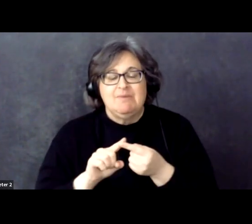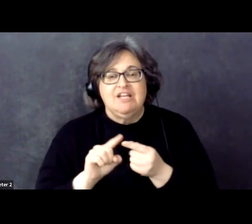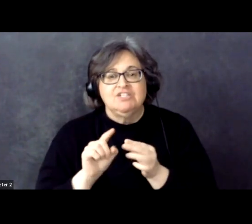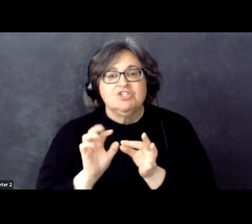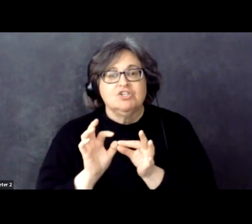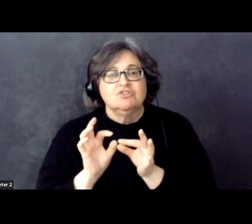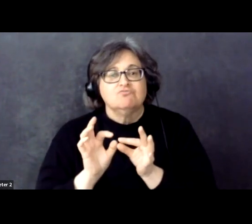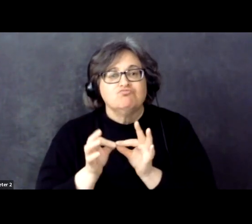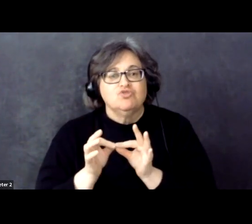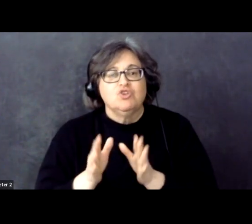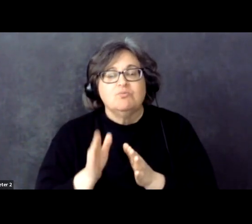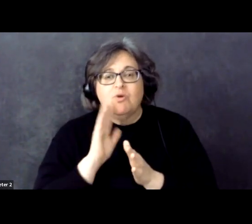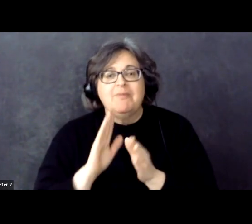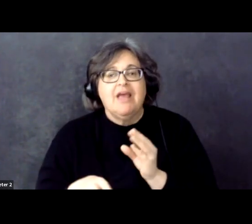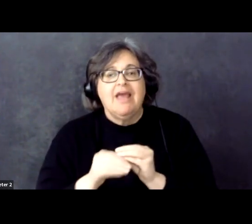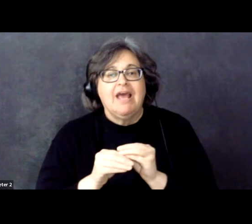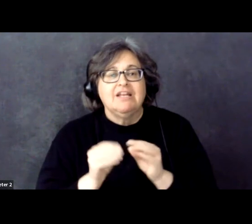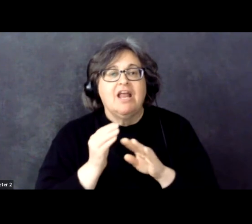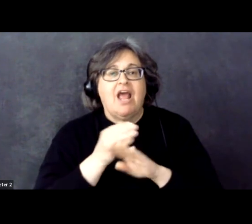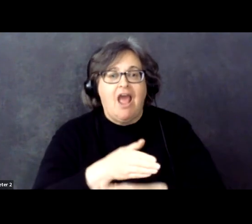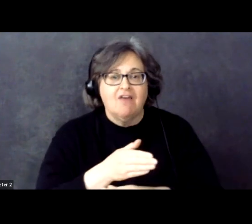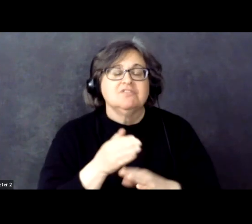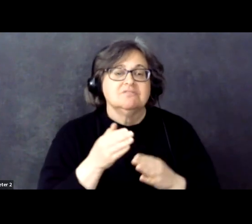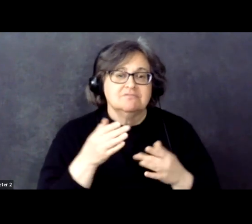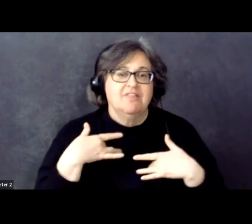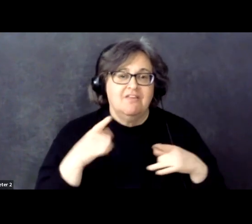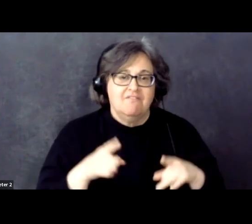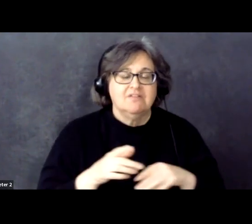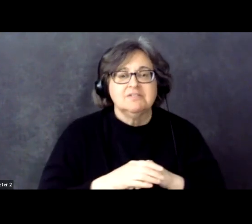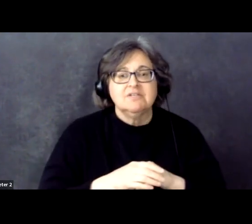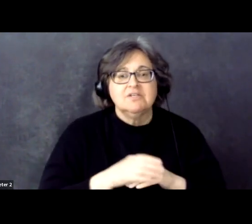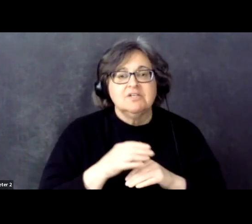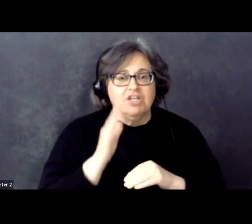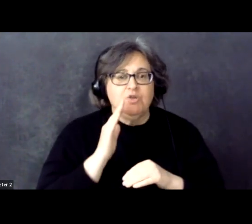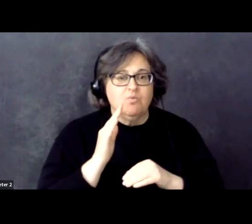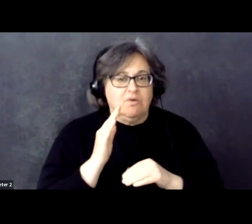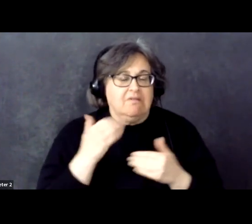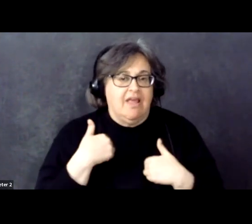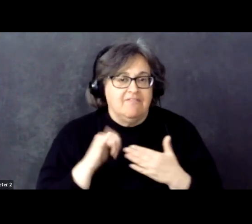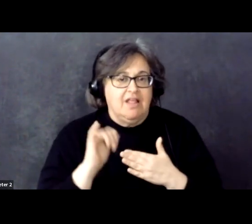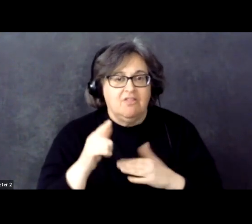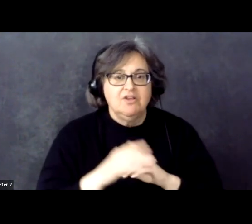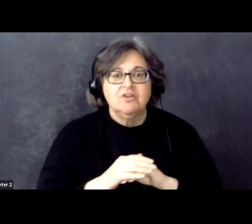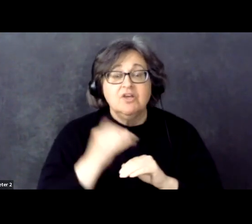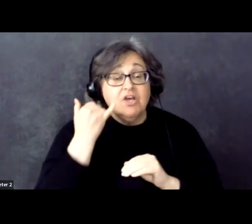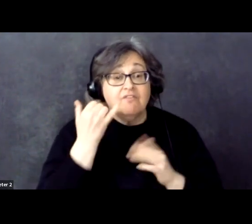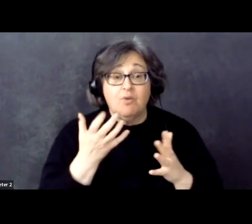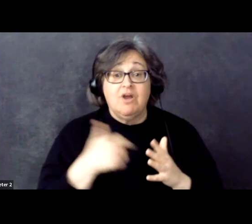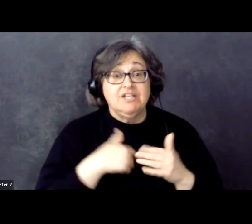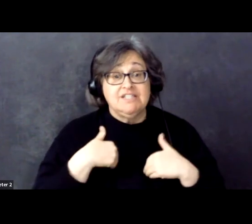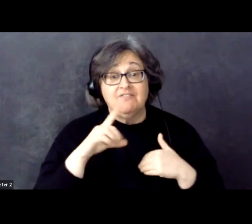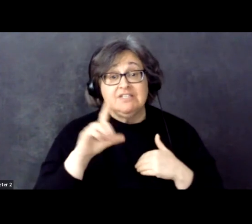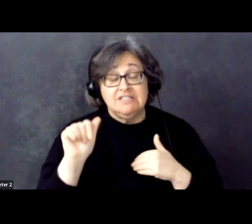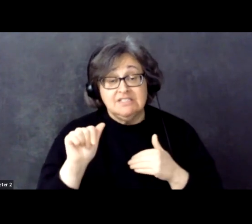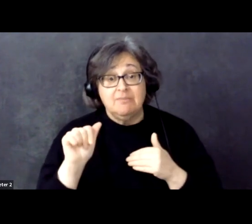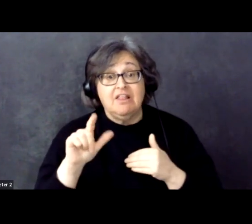added post-event, and we'll make those available to you all. If you would like to continue to see Disability Lead produce accessible events like